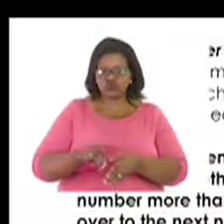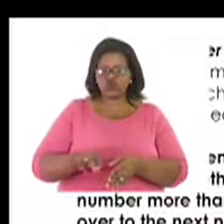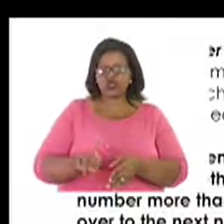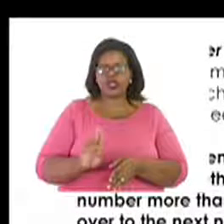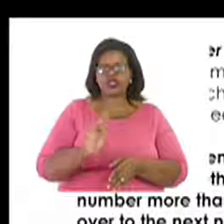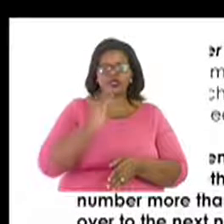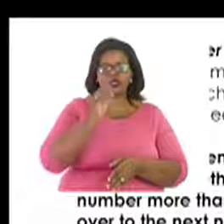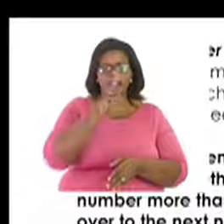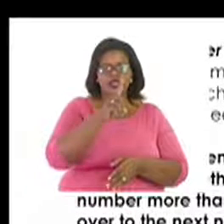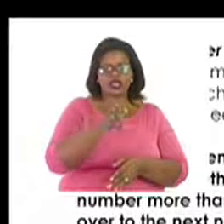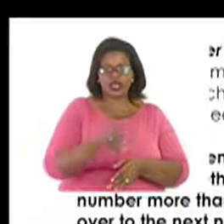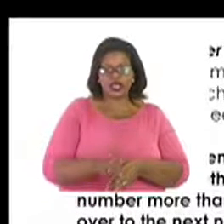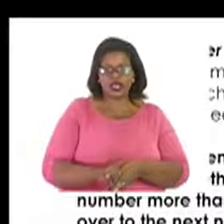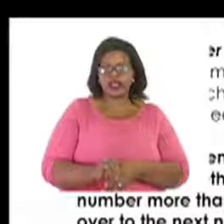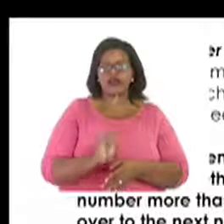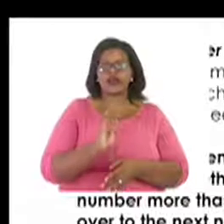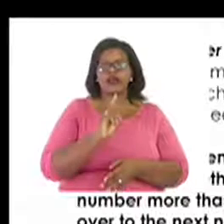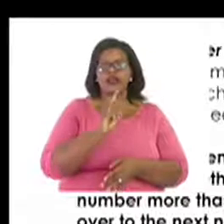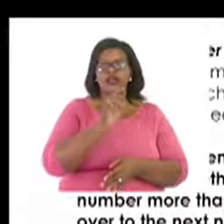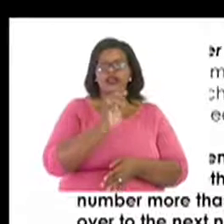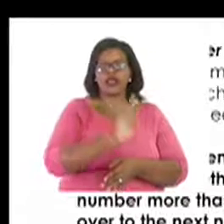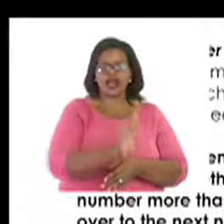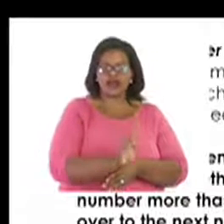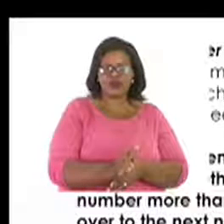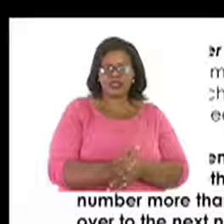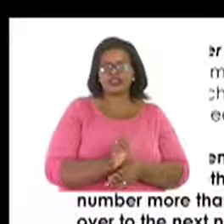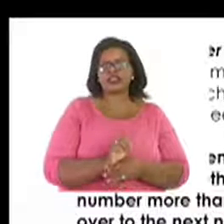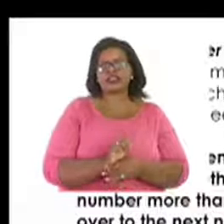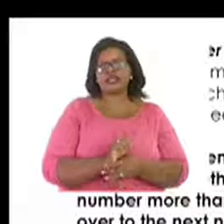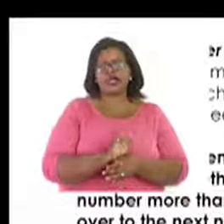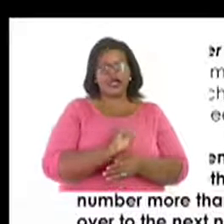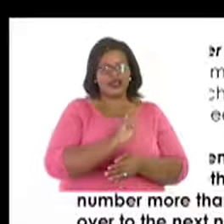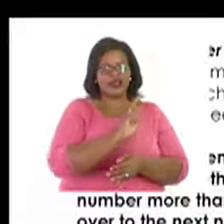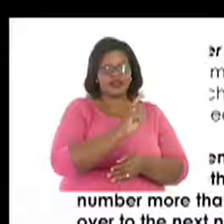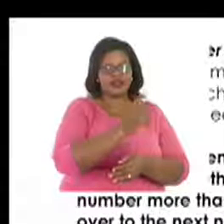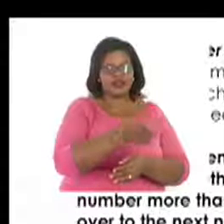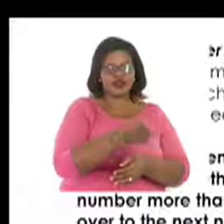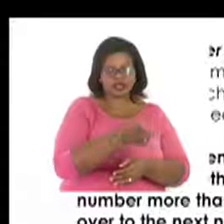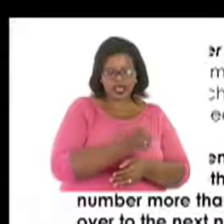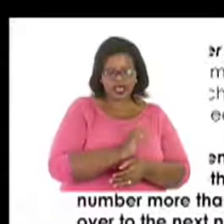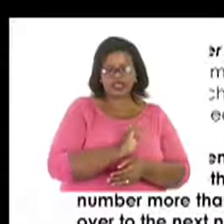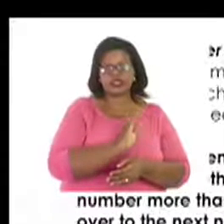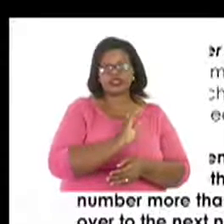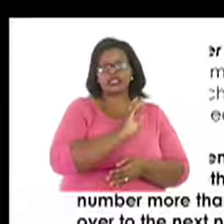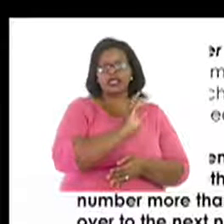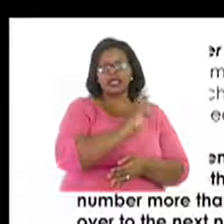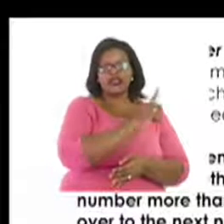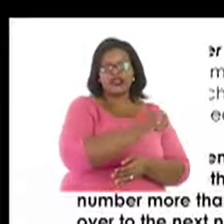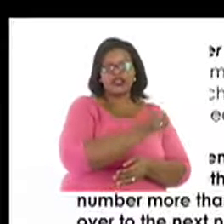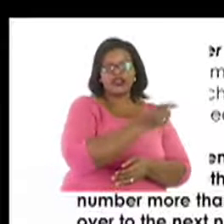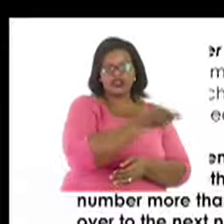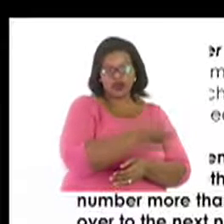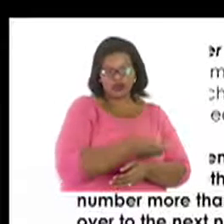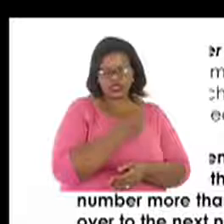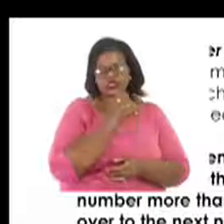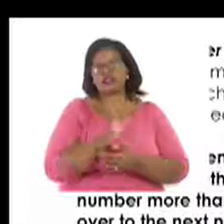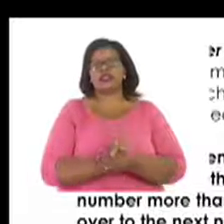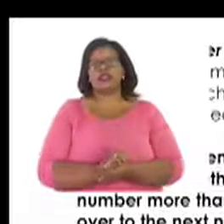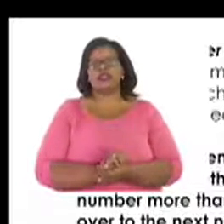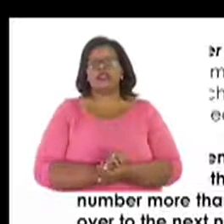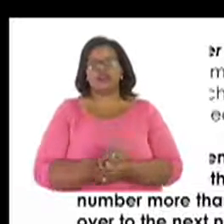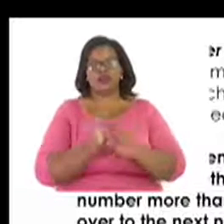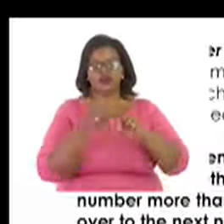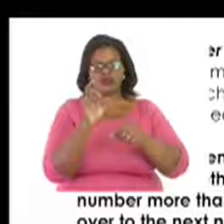under tens, 100 under hundreds, thousands under thousands, and 10,000s under 10,000s. Now